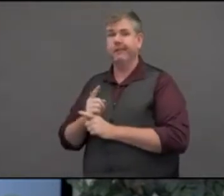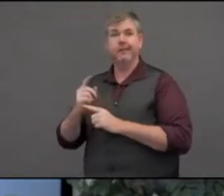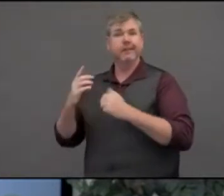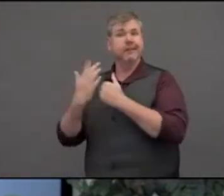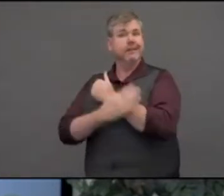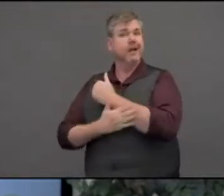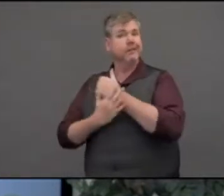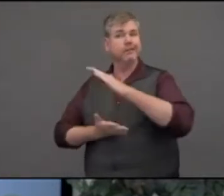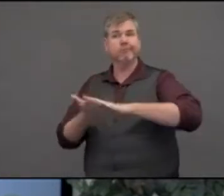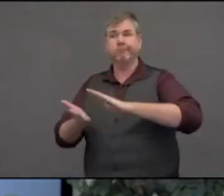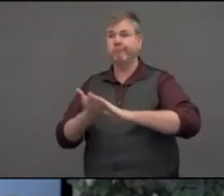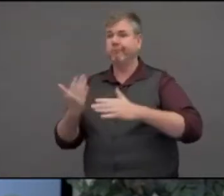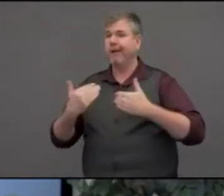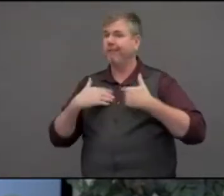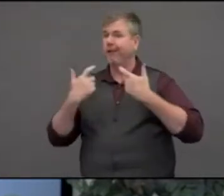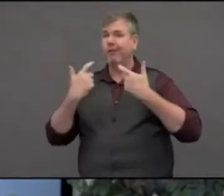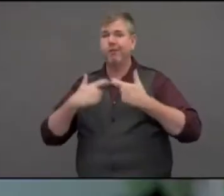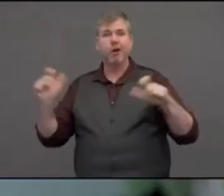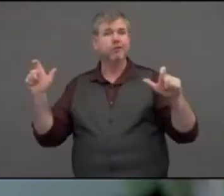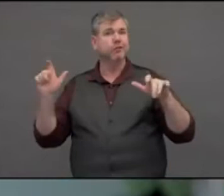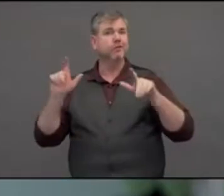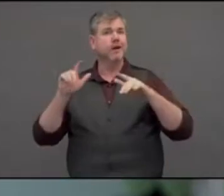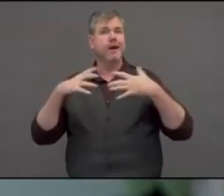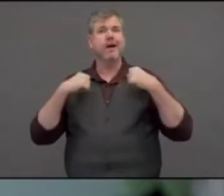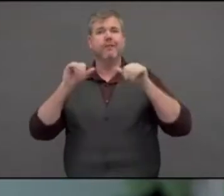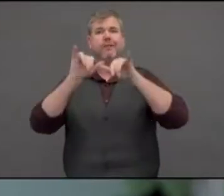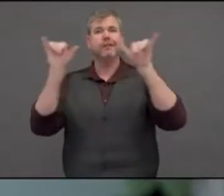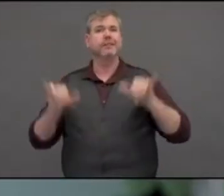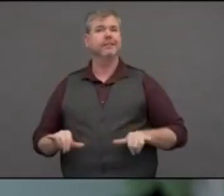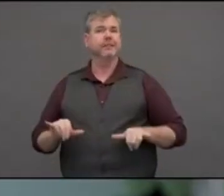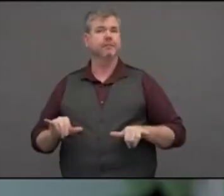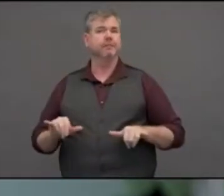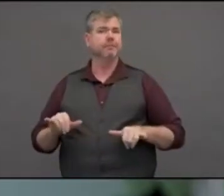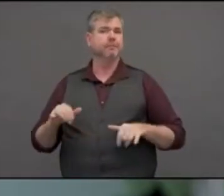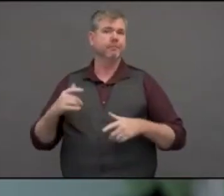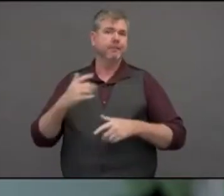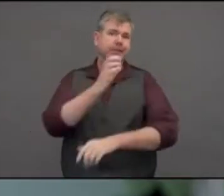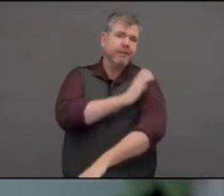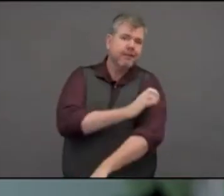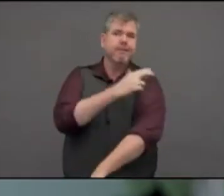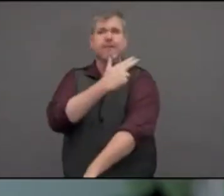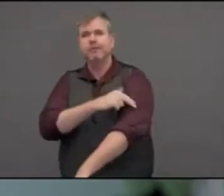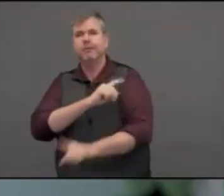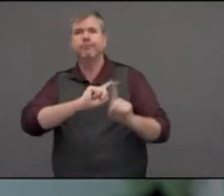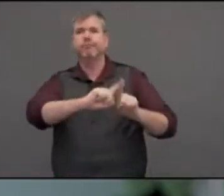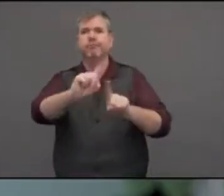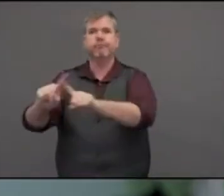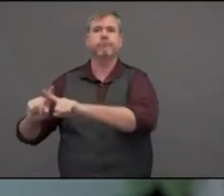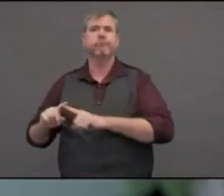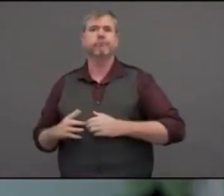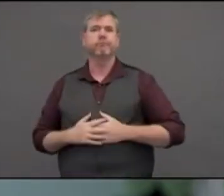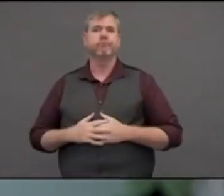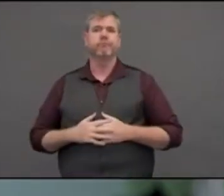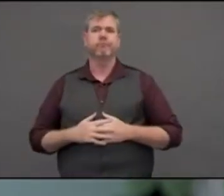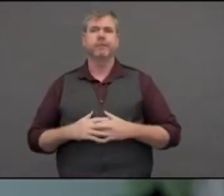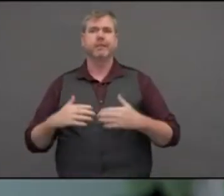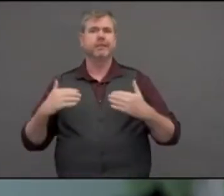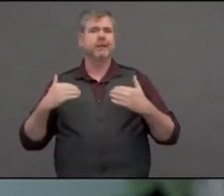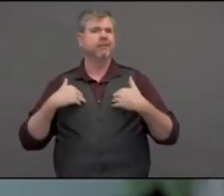large health system and faces the same kinds of challenges. It is hard. We have had